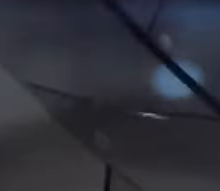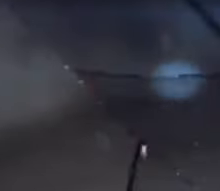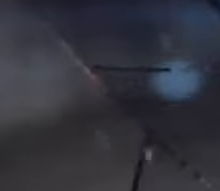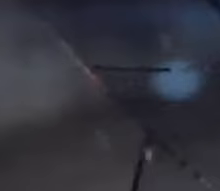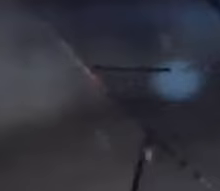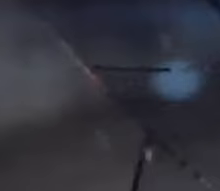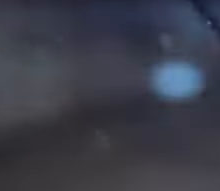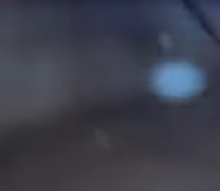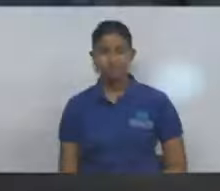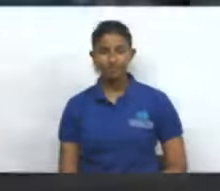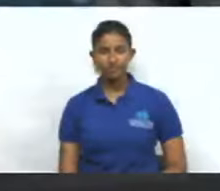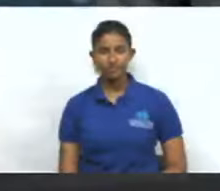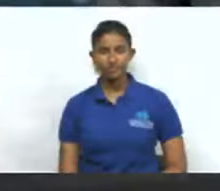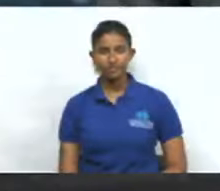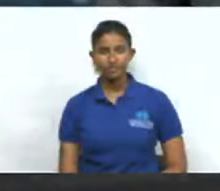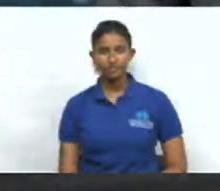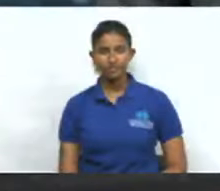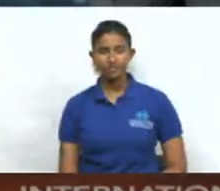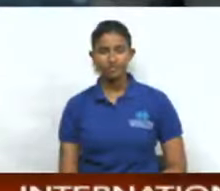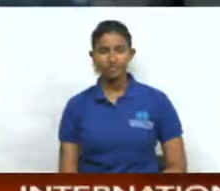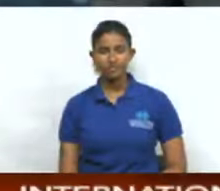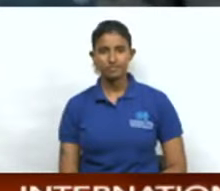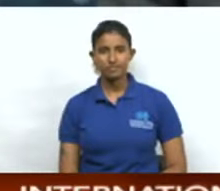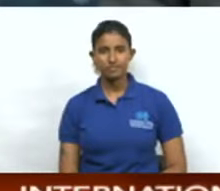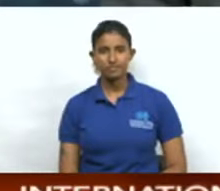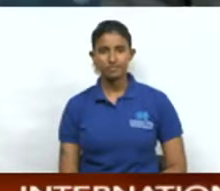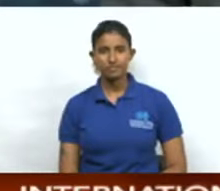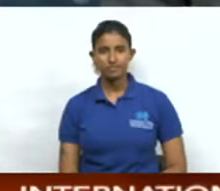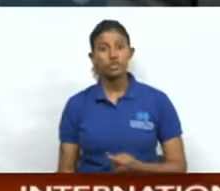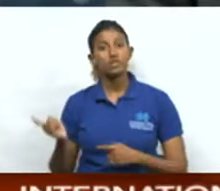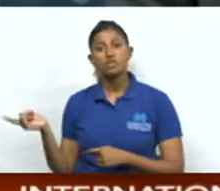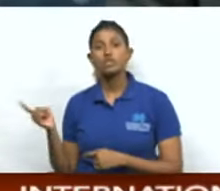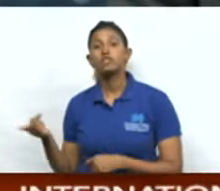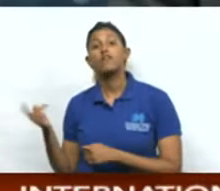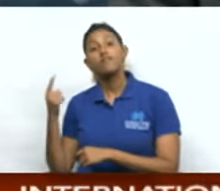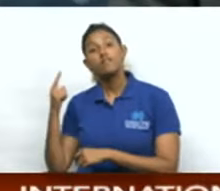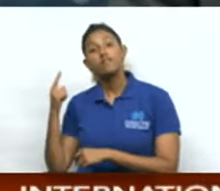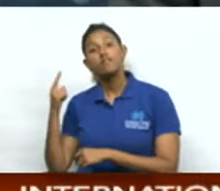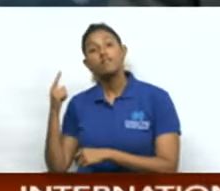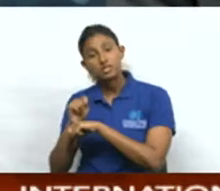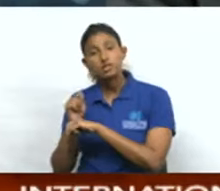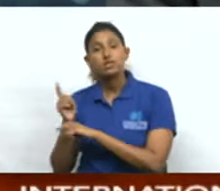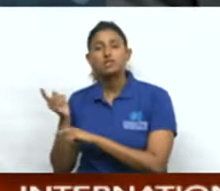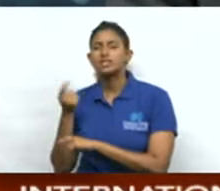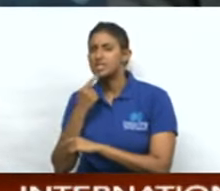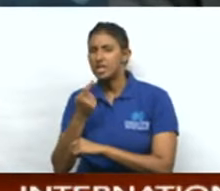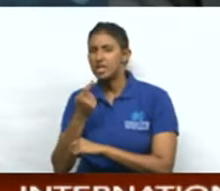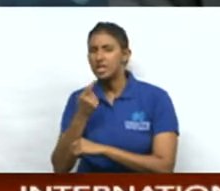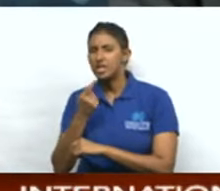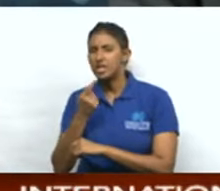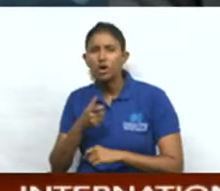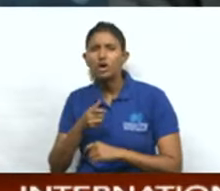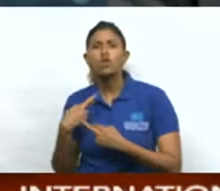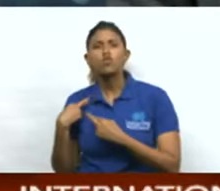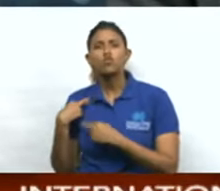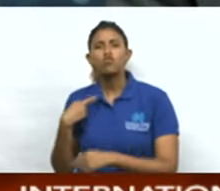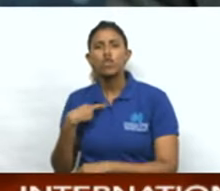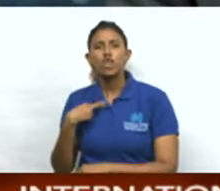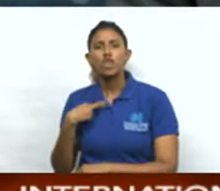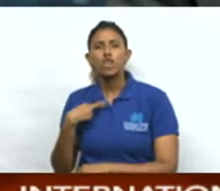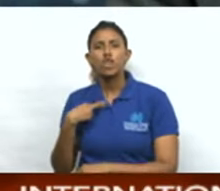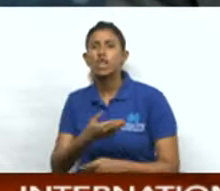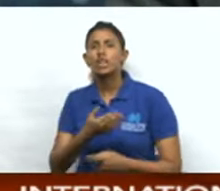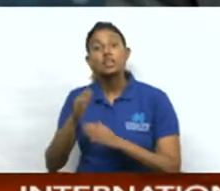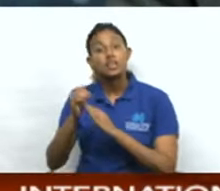The Pundits Parishad of the SDMS is calling on religious leaders of all faiths to meet and discuss measures to protect